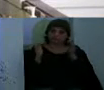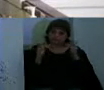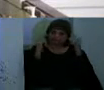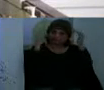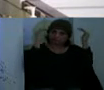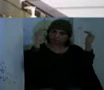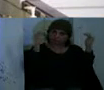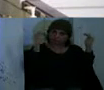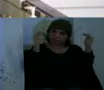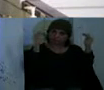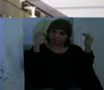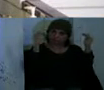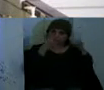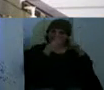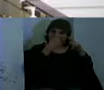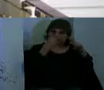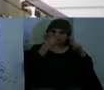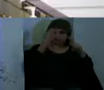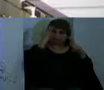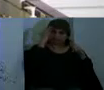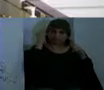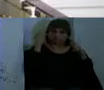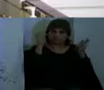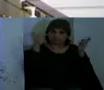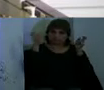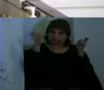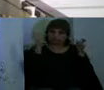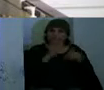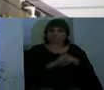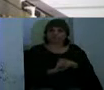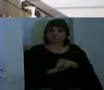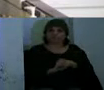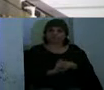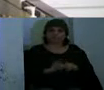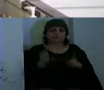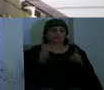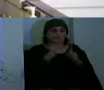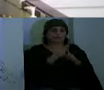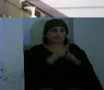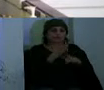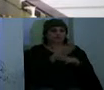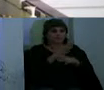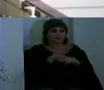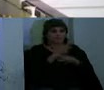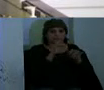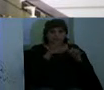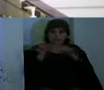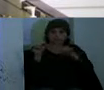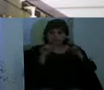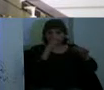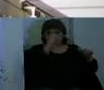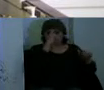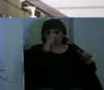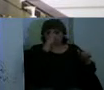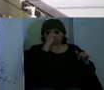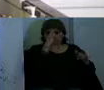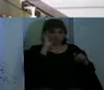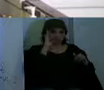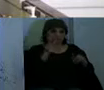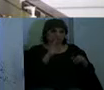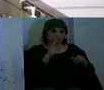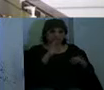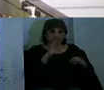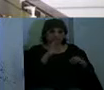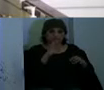Jesus Christ from the head. Until we share a common mind, the mind of Christ, we will be